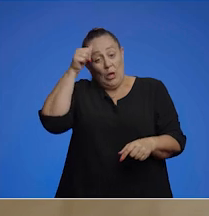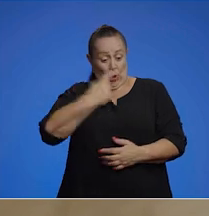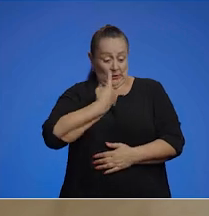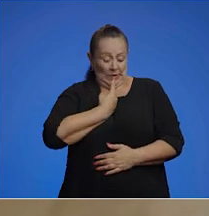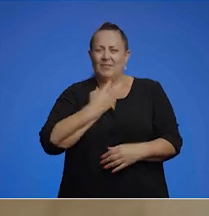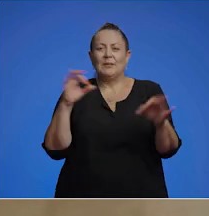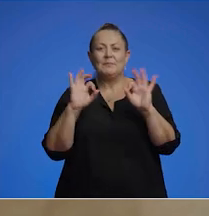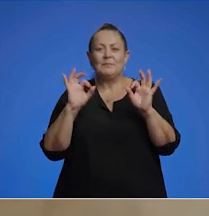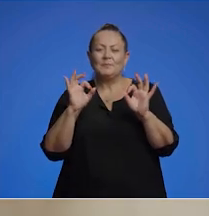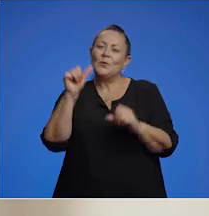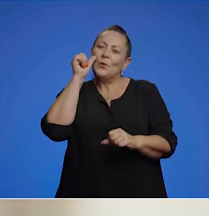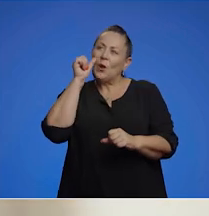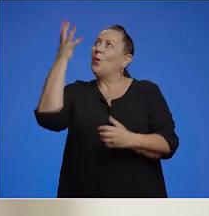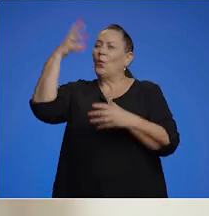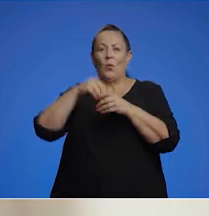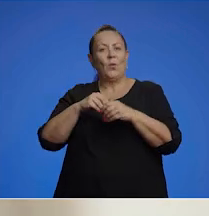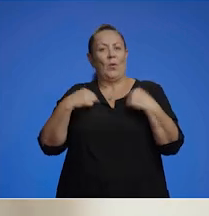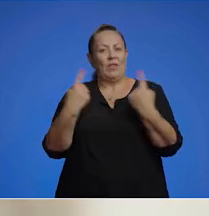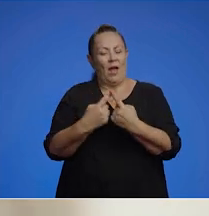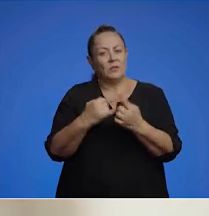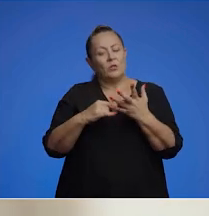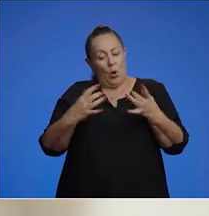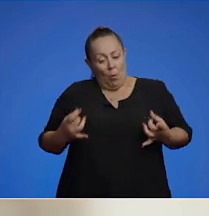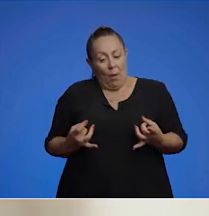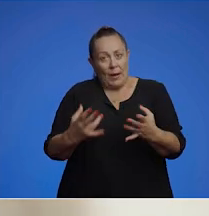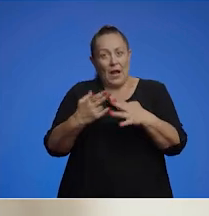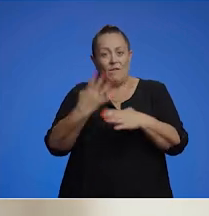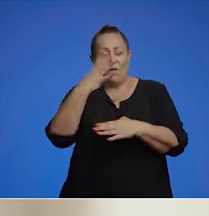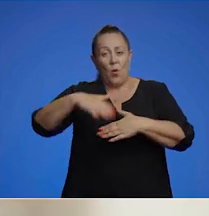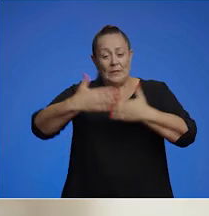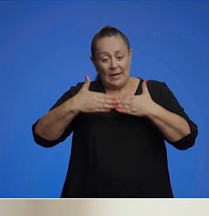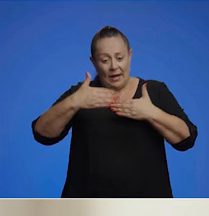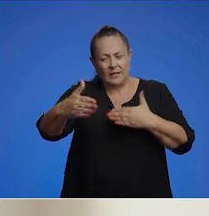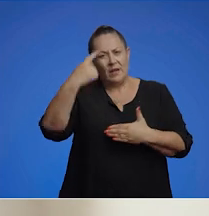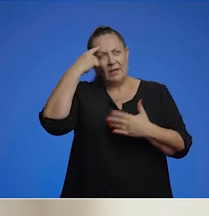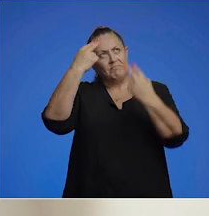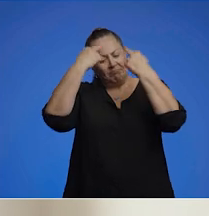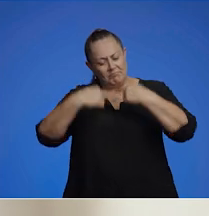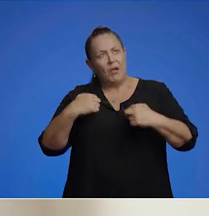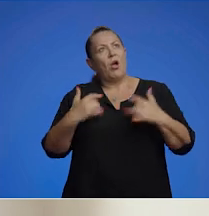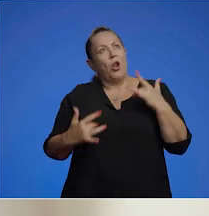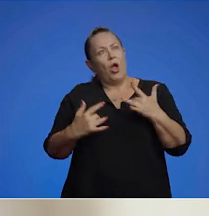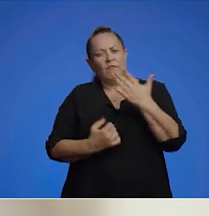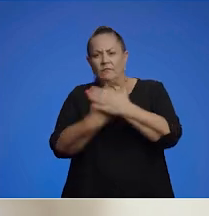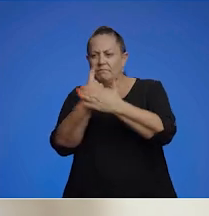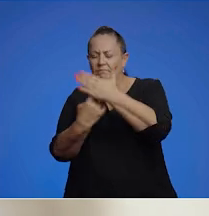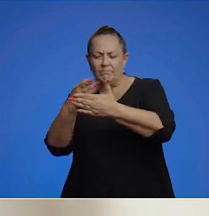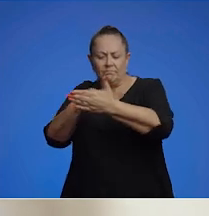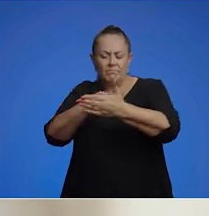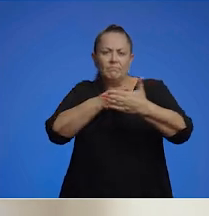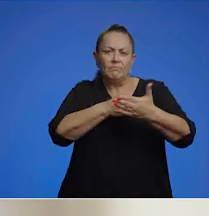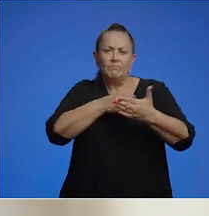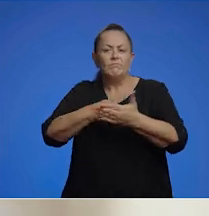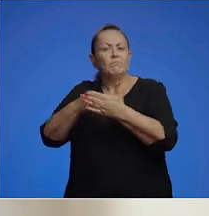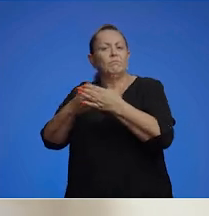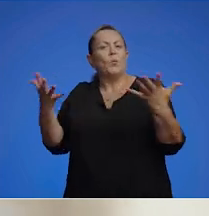we're not on our own in Lent. So as we enter this period, let's look, what are those parts of our life that are getting in the way? Where